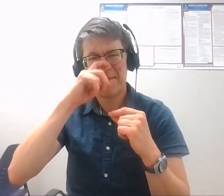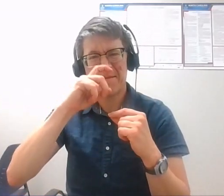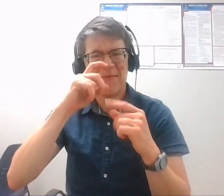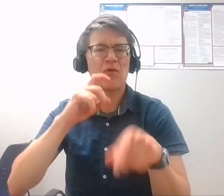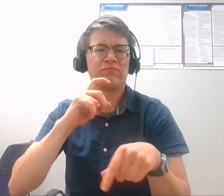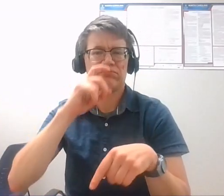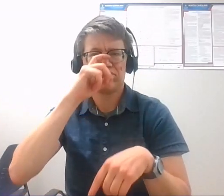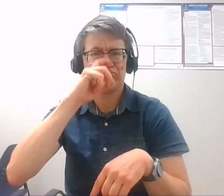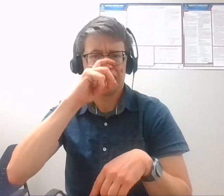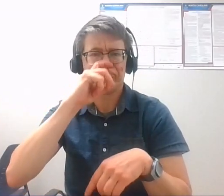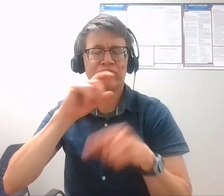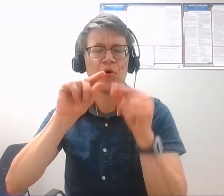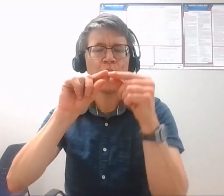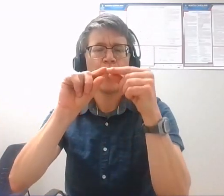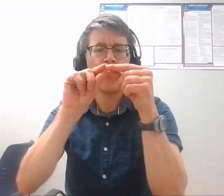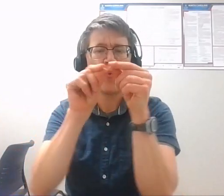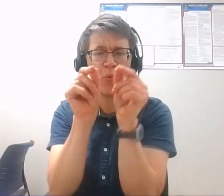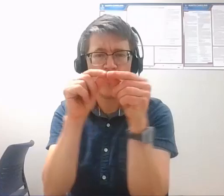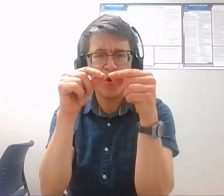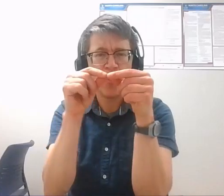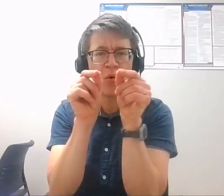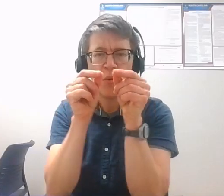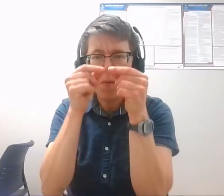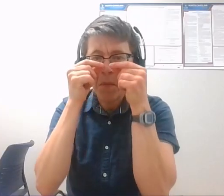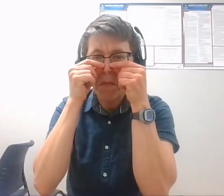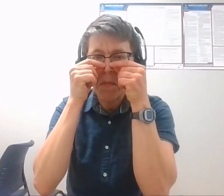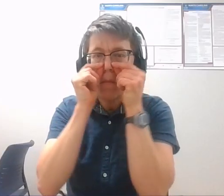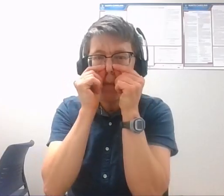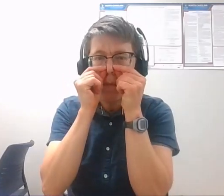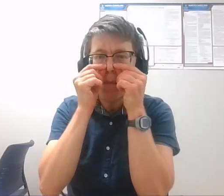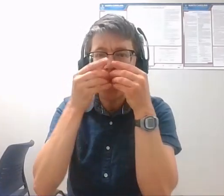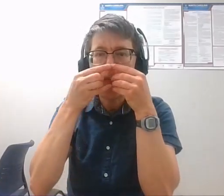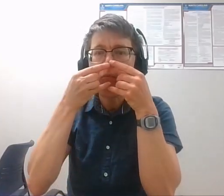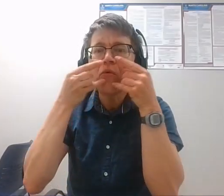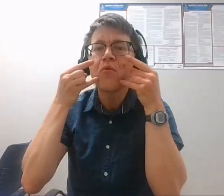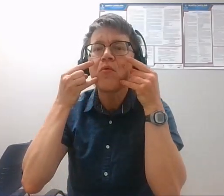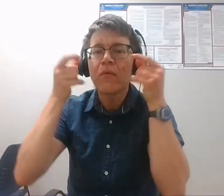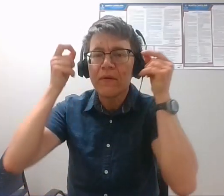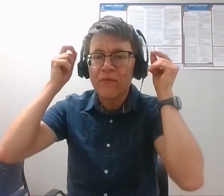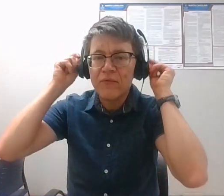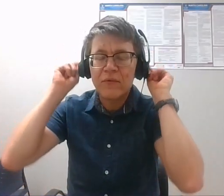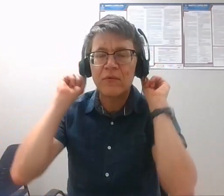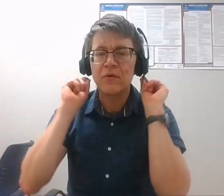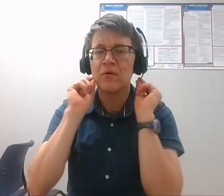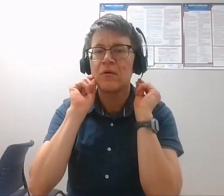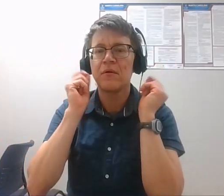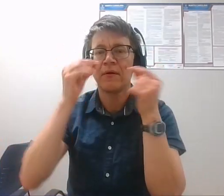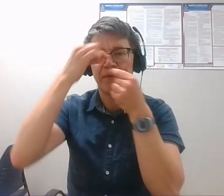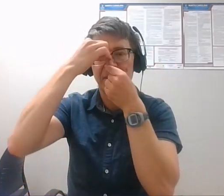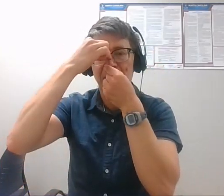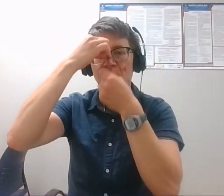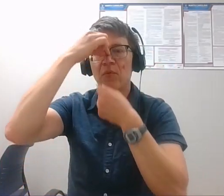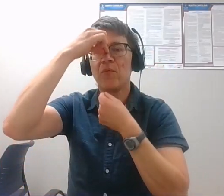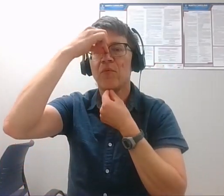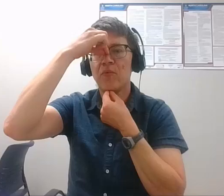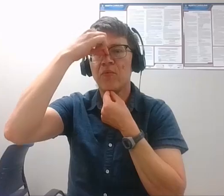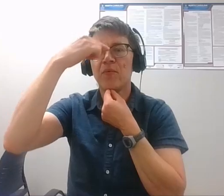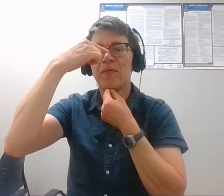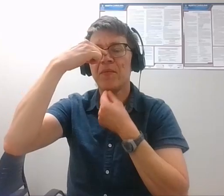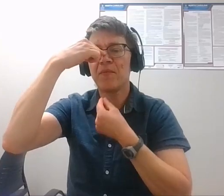nose. Then cuff the elastic bands around your ears and spread the mask to cover your face from the bridge of your nose to below the